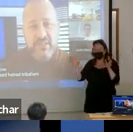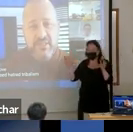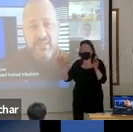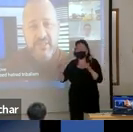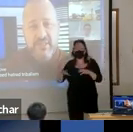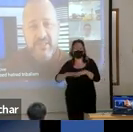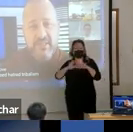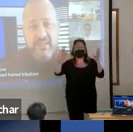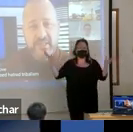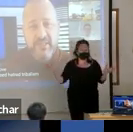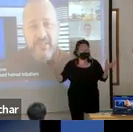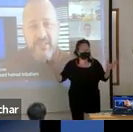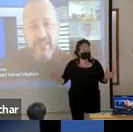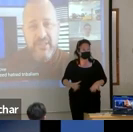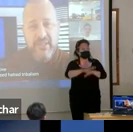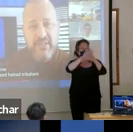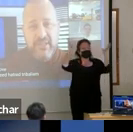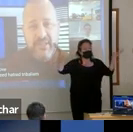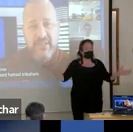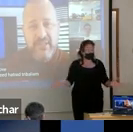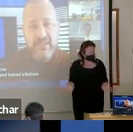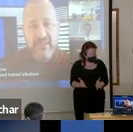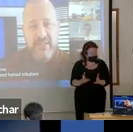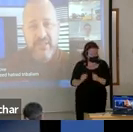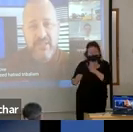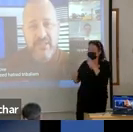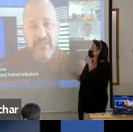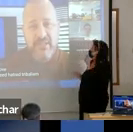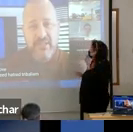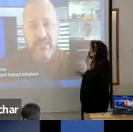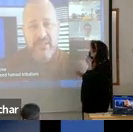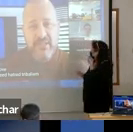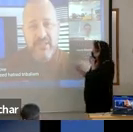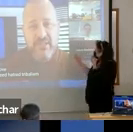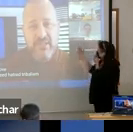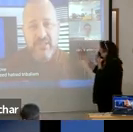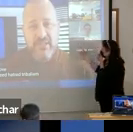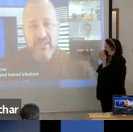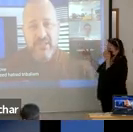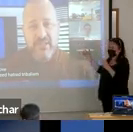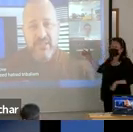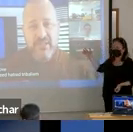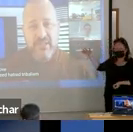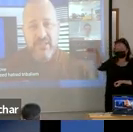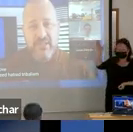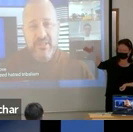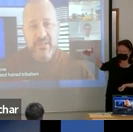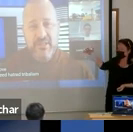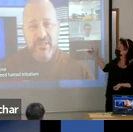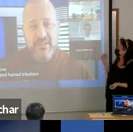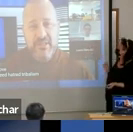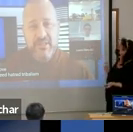from, if this was the keynote speaker of the entire conference, his name is Richard Gerber,